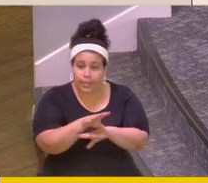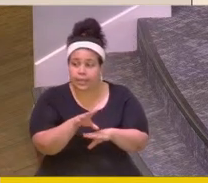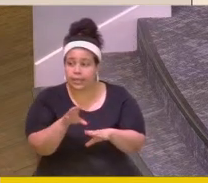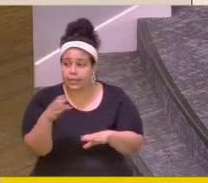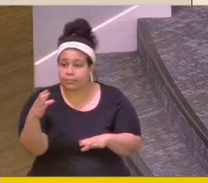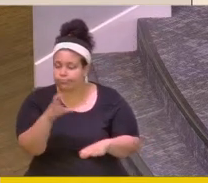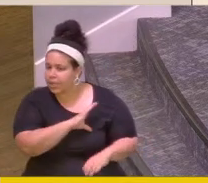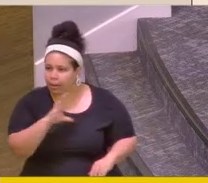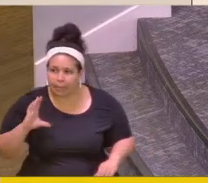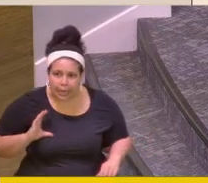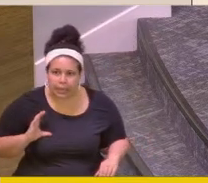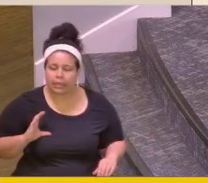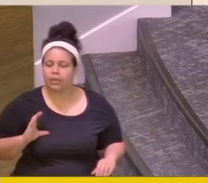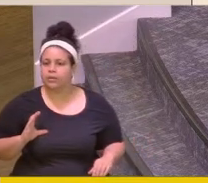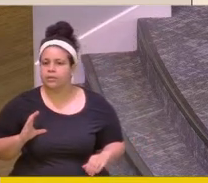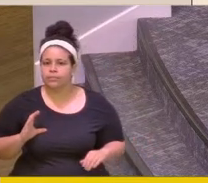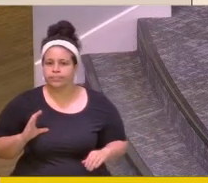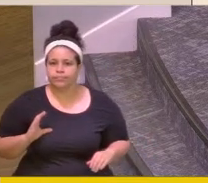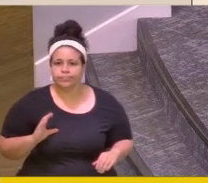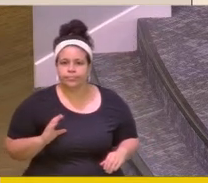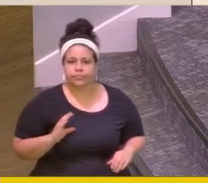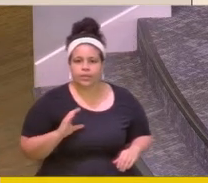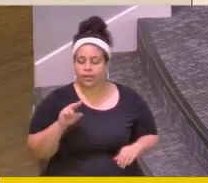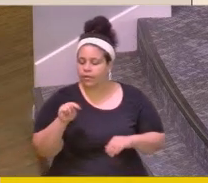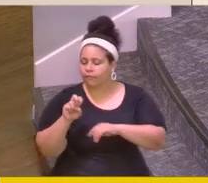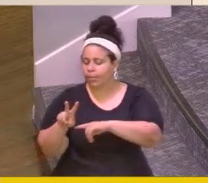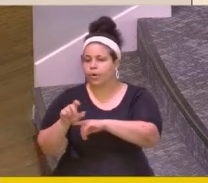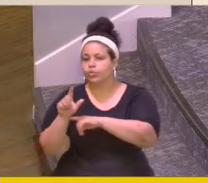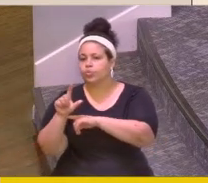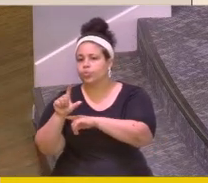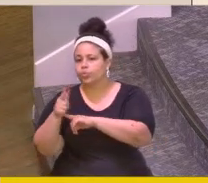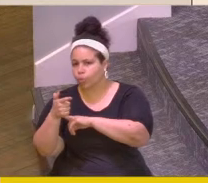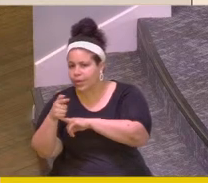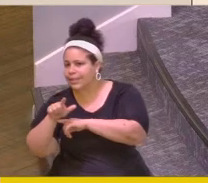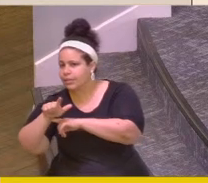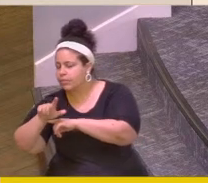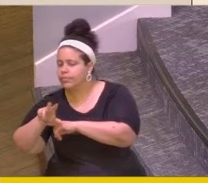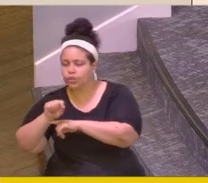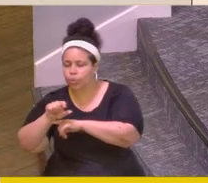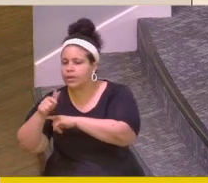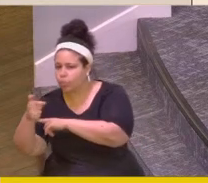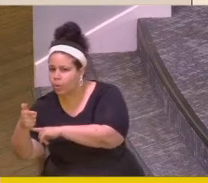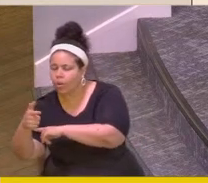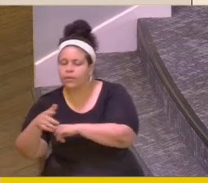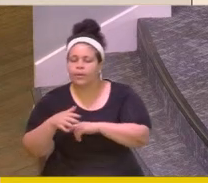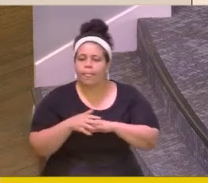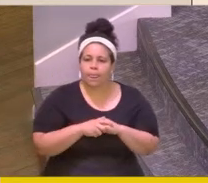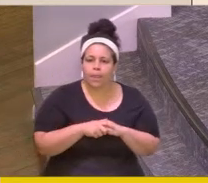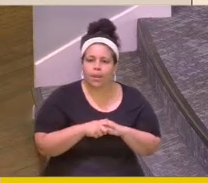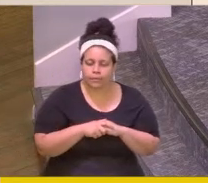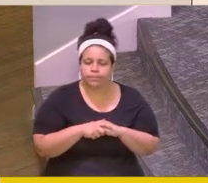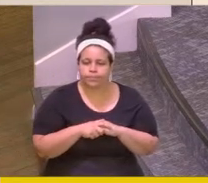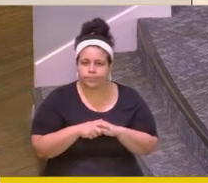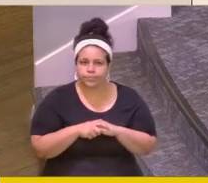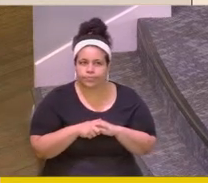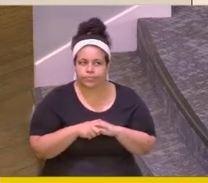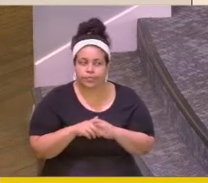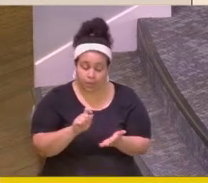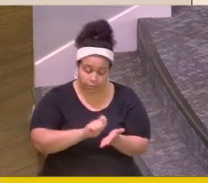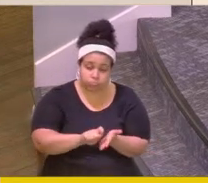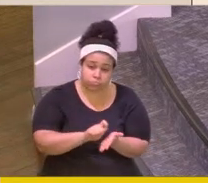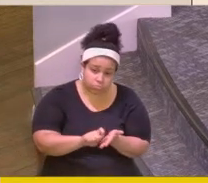initial meeting taking place in the November of 2021. They noted that for the next year,